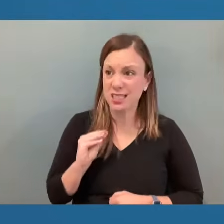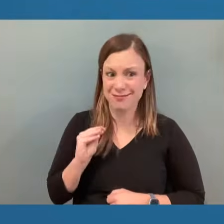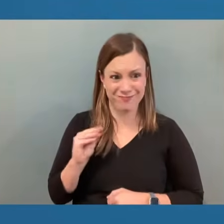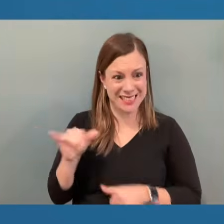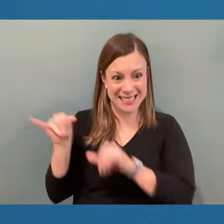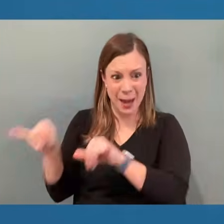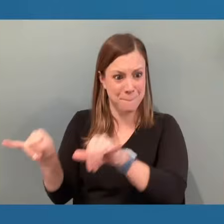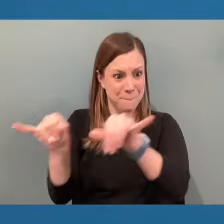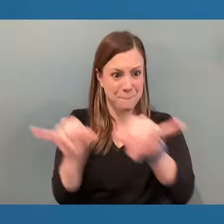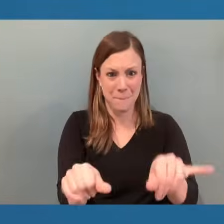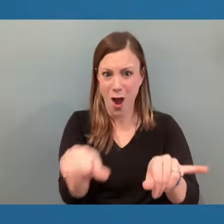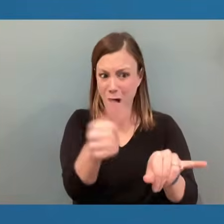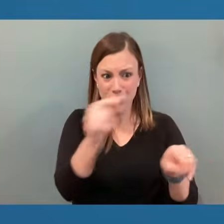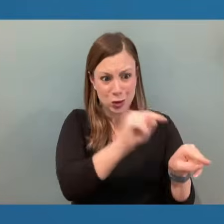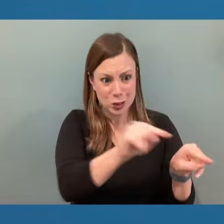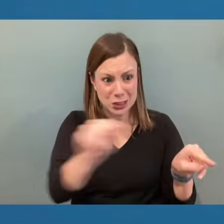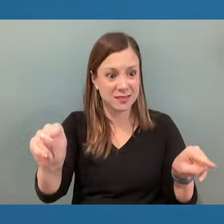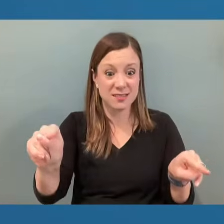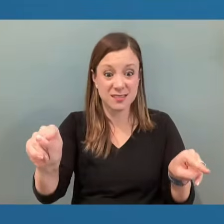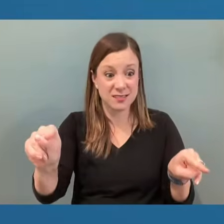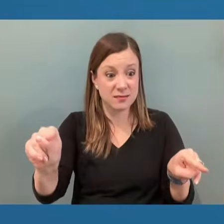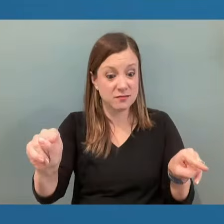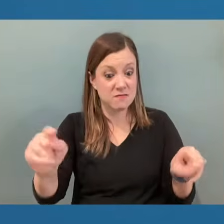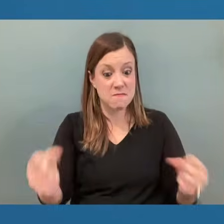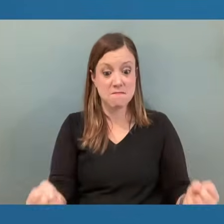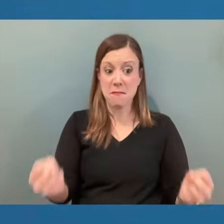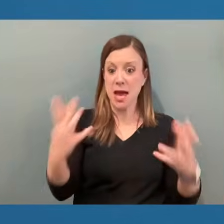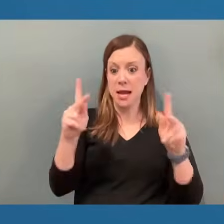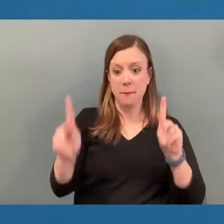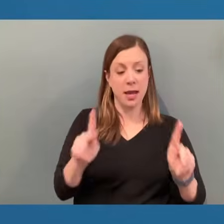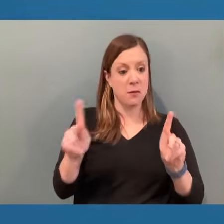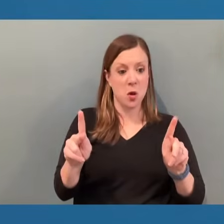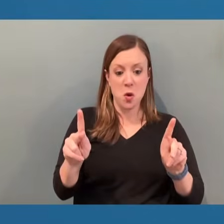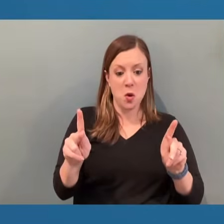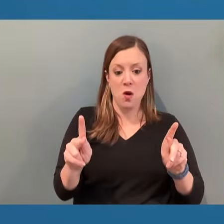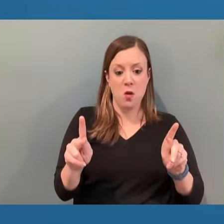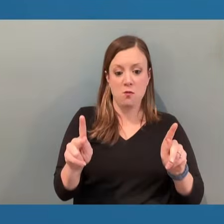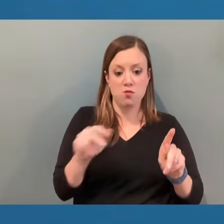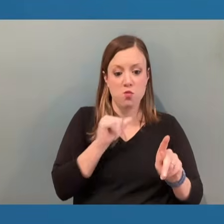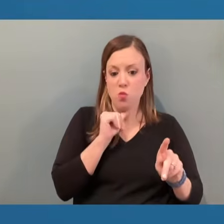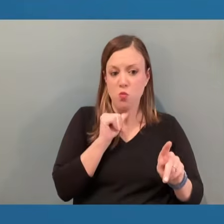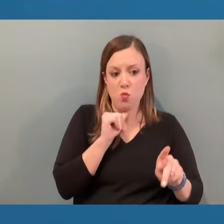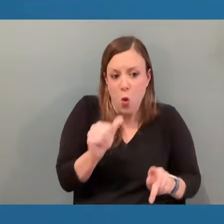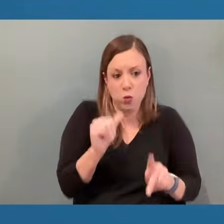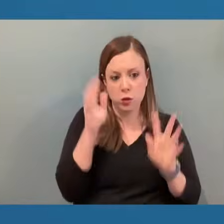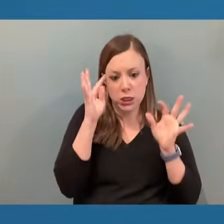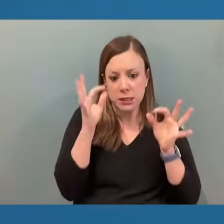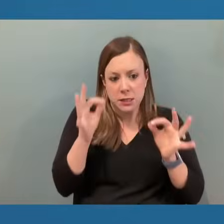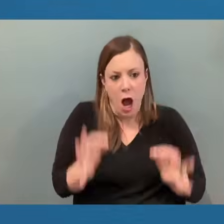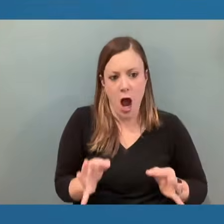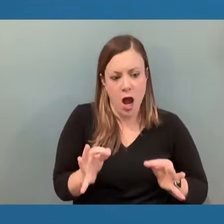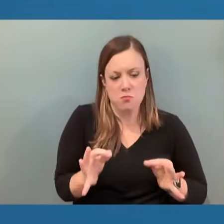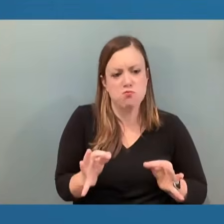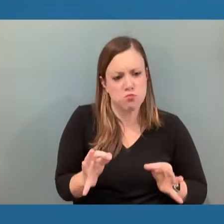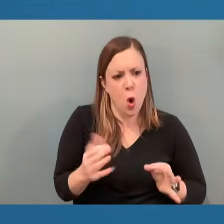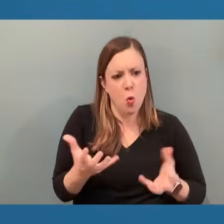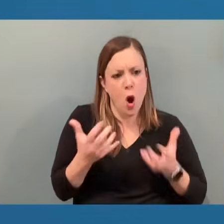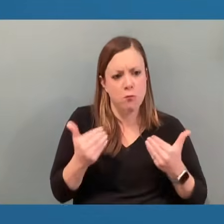never choose medical aid in dying, but they want the reassurance of having it as a